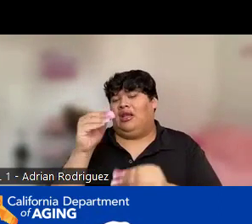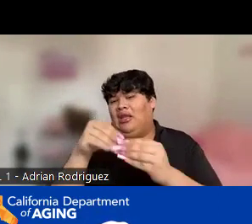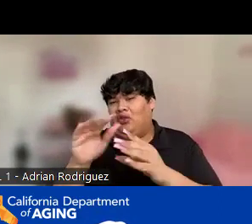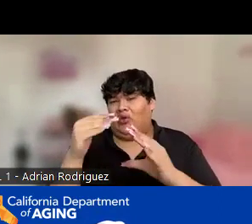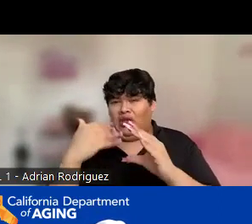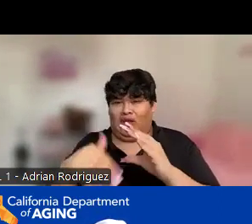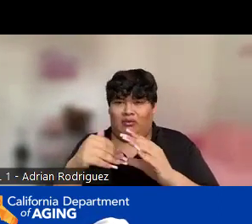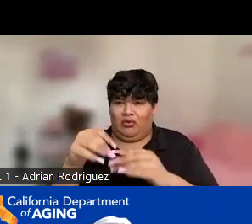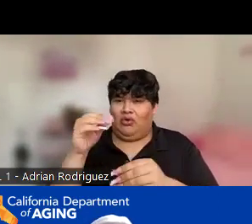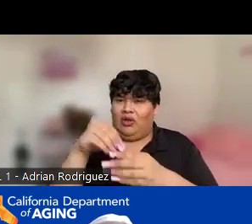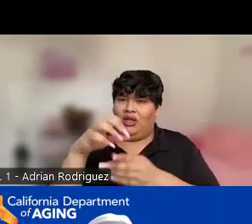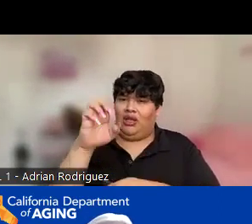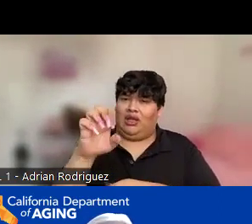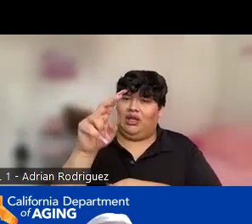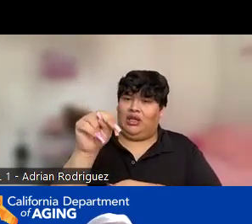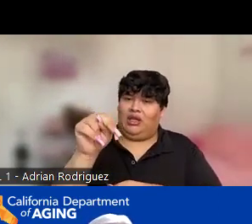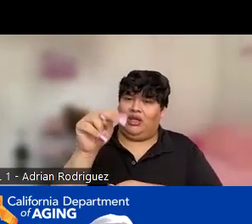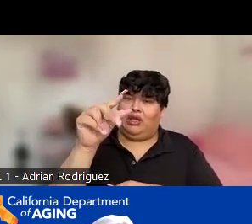engage, ENGAGE,